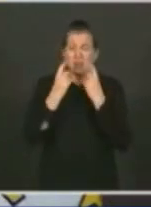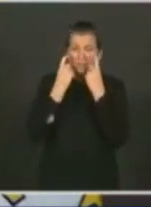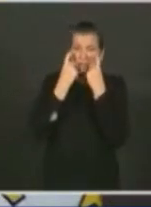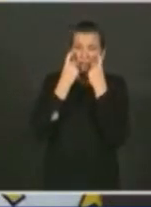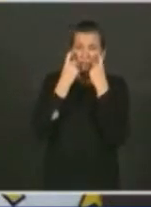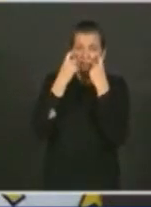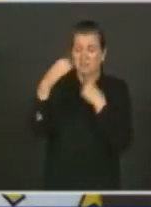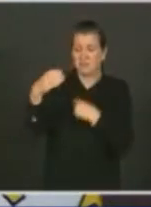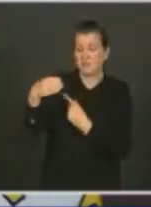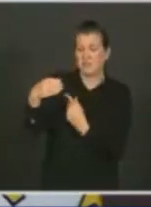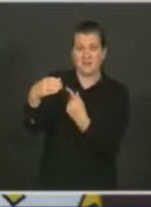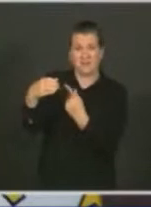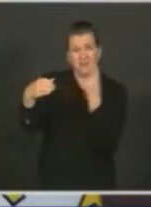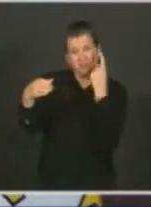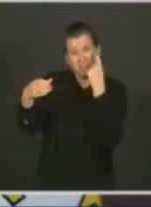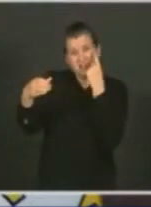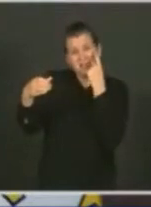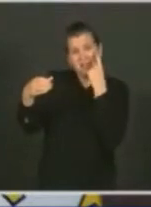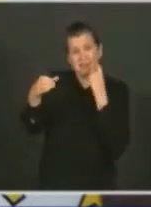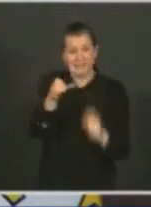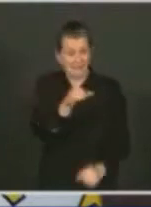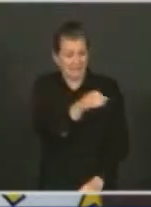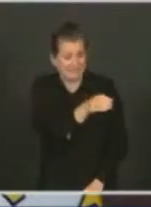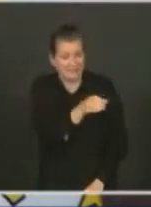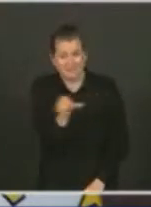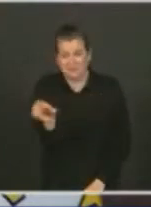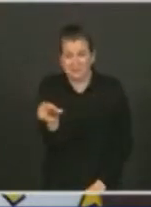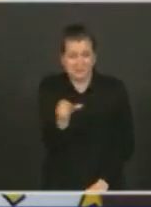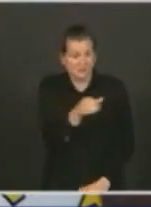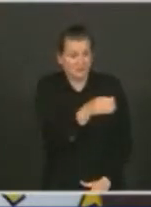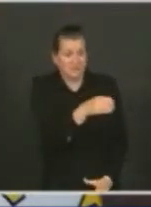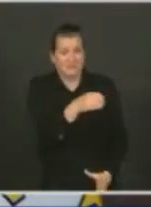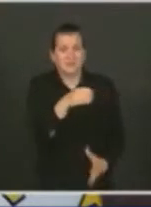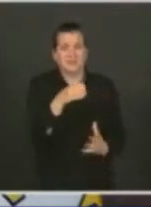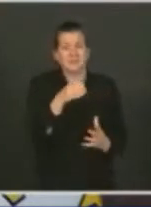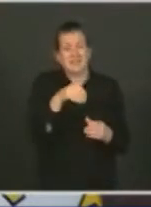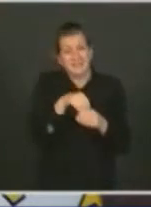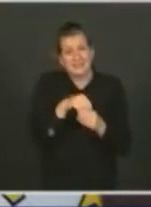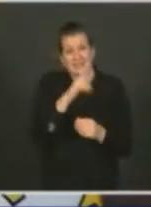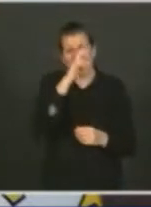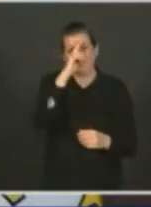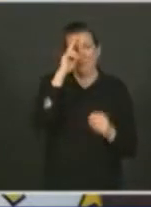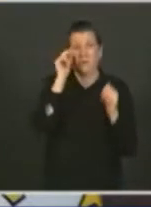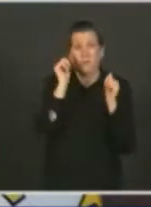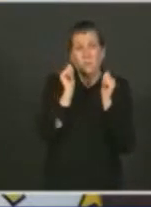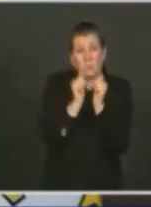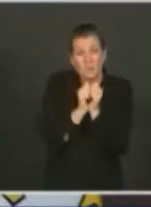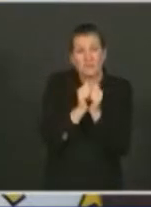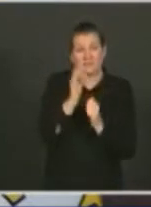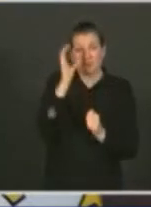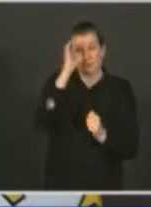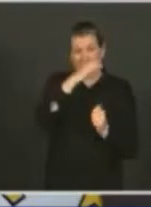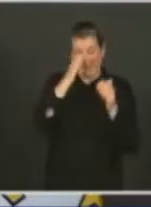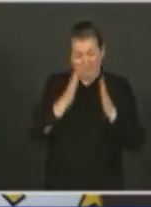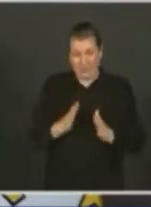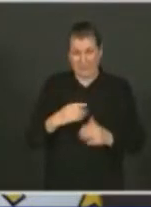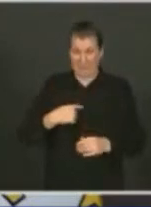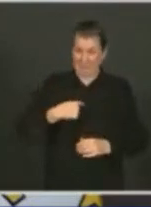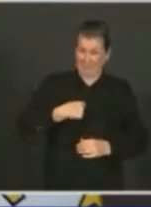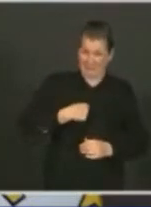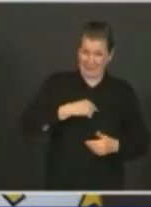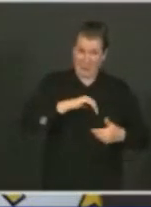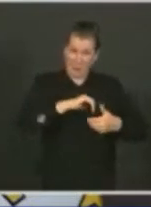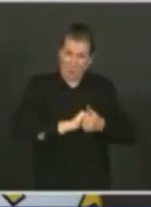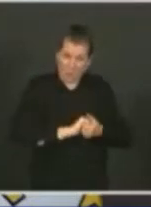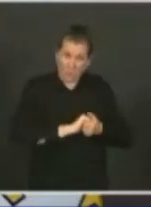They are dying in our state. They are dying in our hospitals with a stranger holding their hand through a glove and PPE